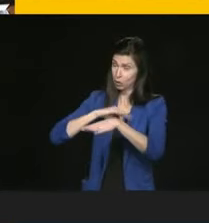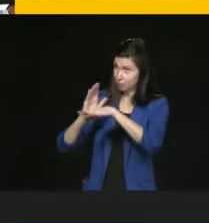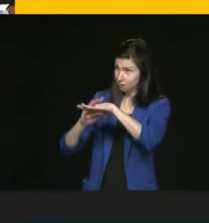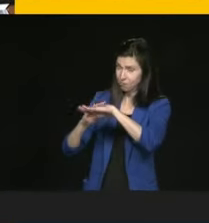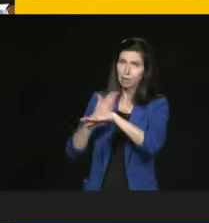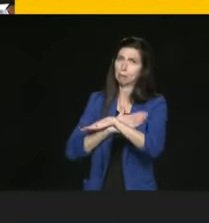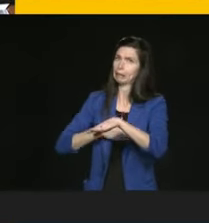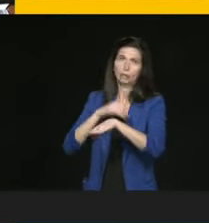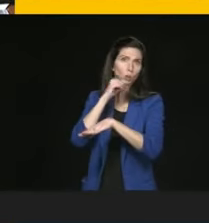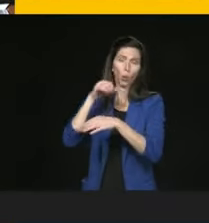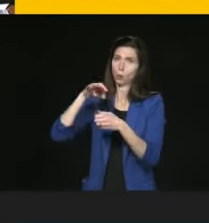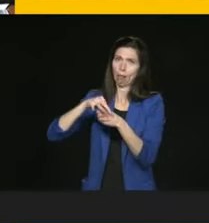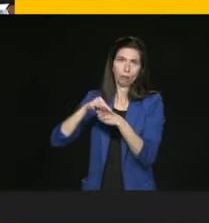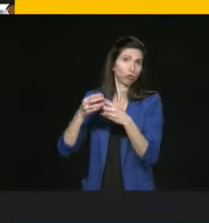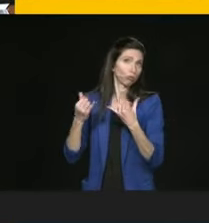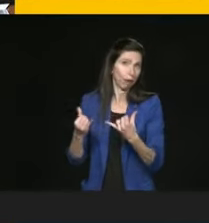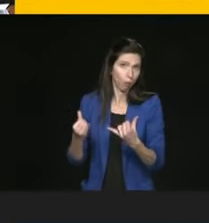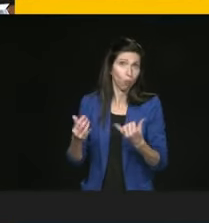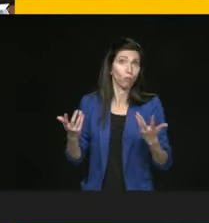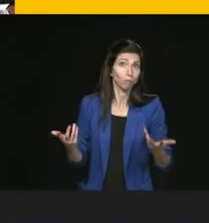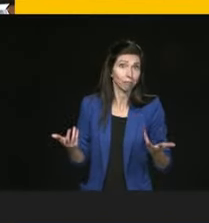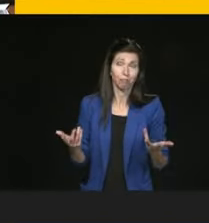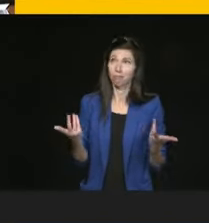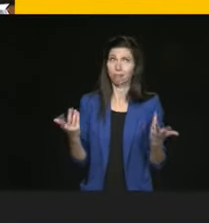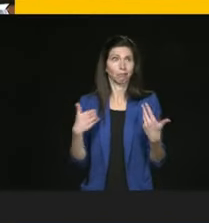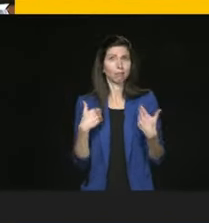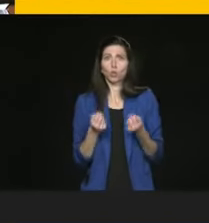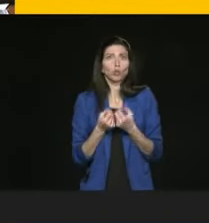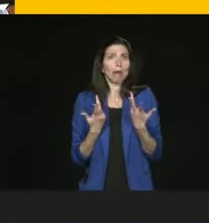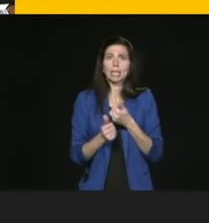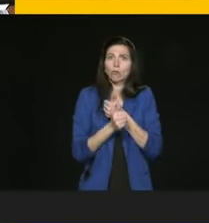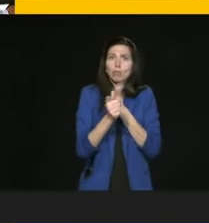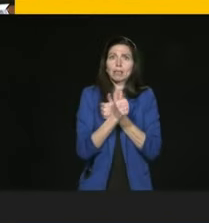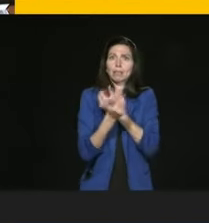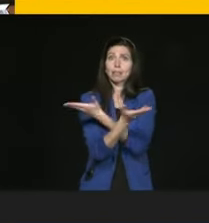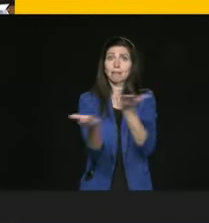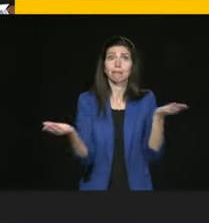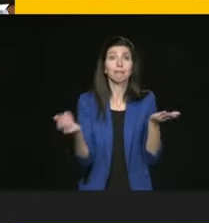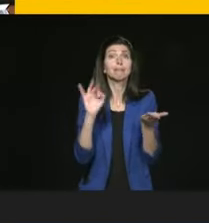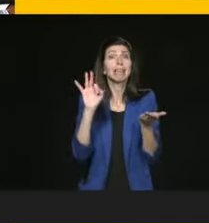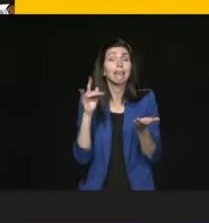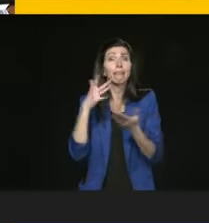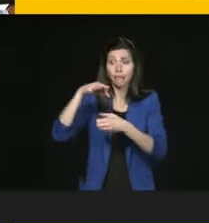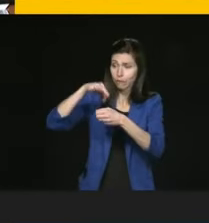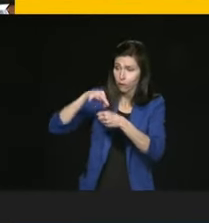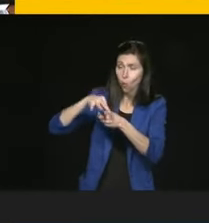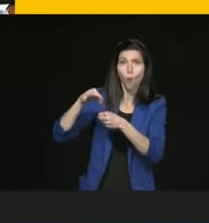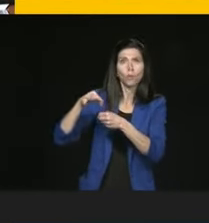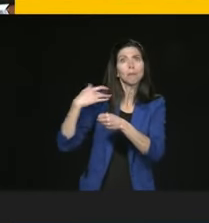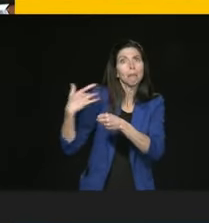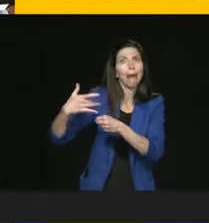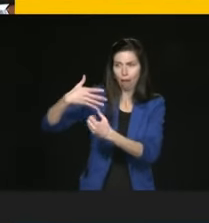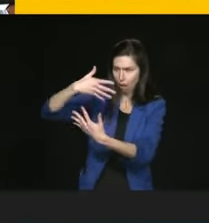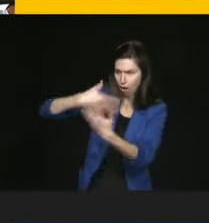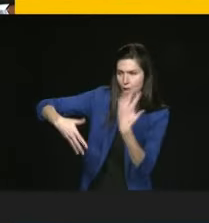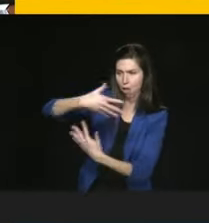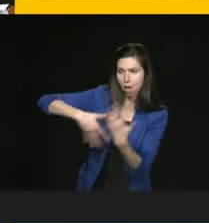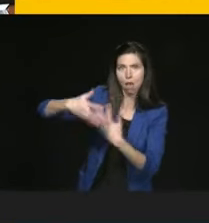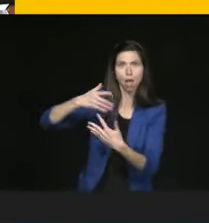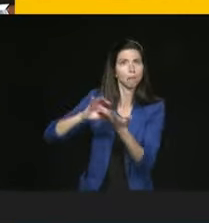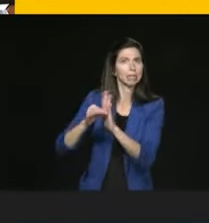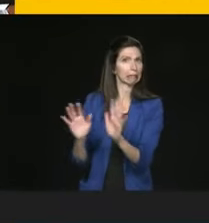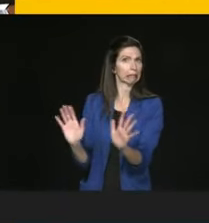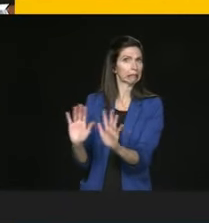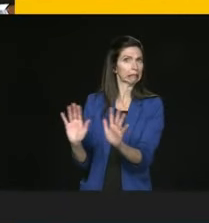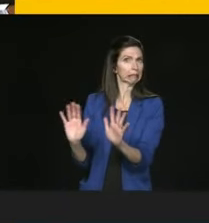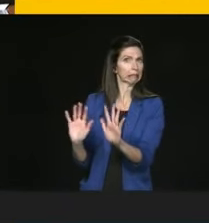public health risks associated with large gatherings. Accordingly, Last week, we introduced a temporary regulatory option, the